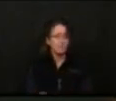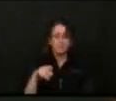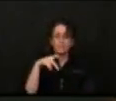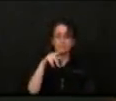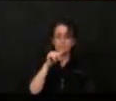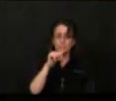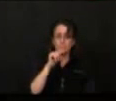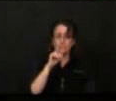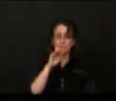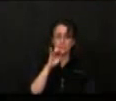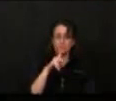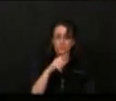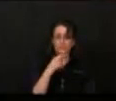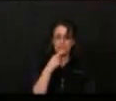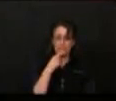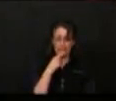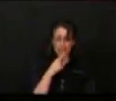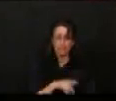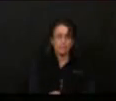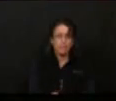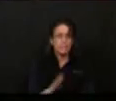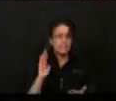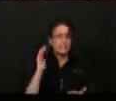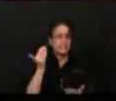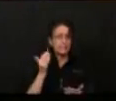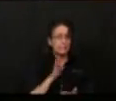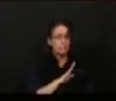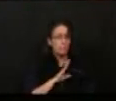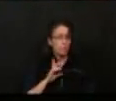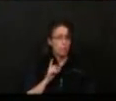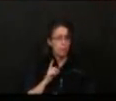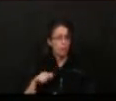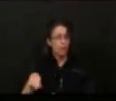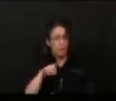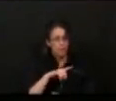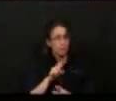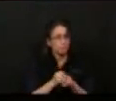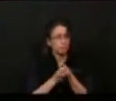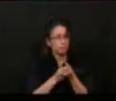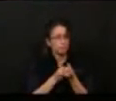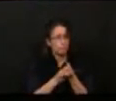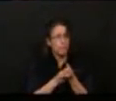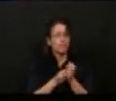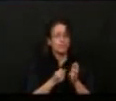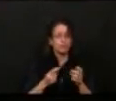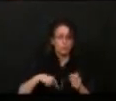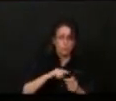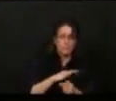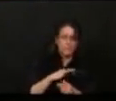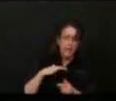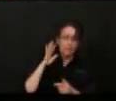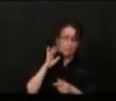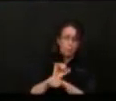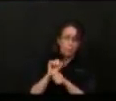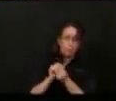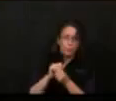time, it seems as if the board is supportive, we'll work with Wyndham and Windsor Housing Trust. We'll prepare an application, and